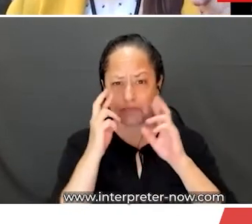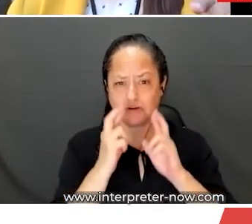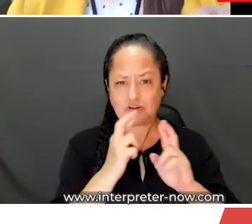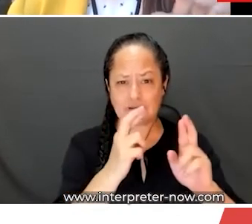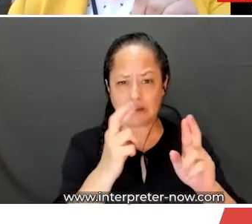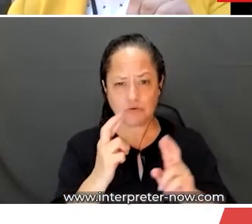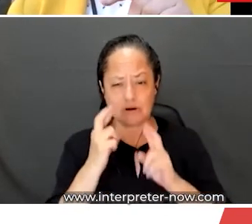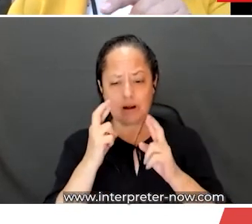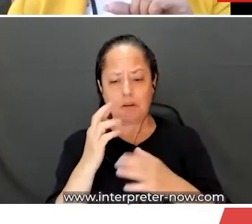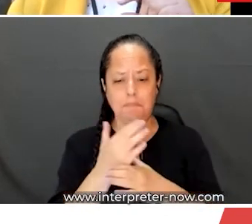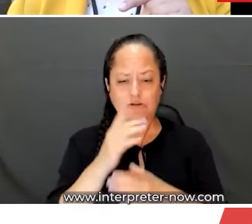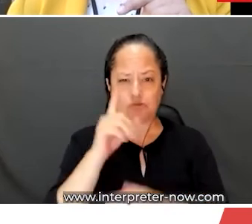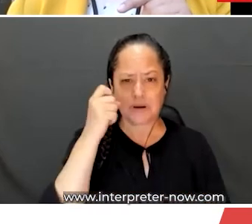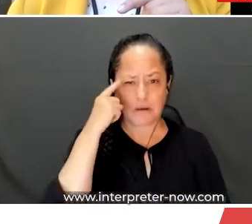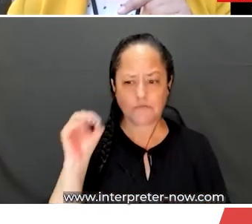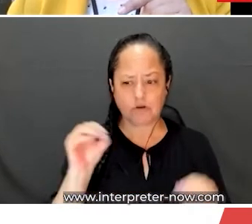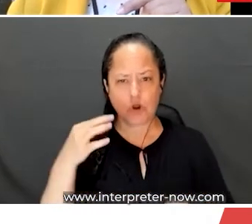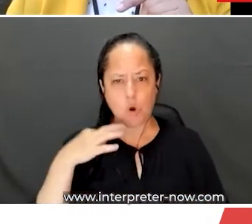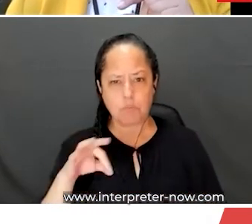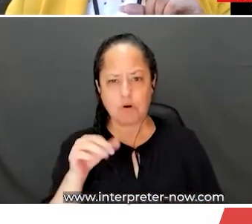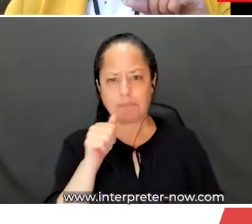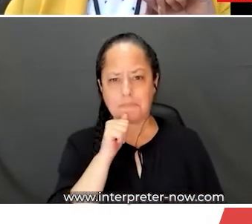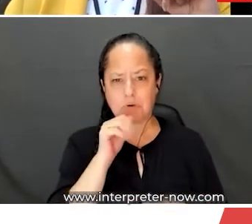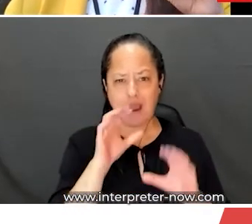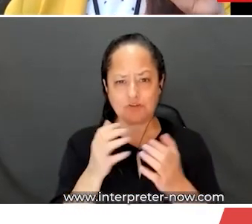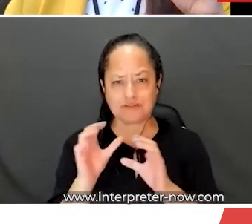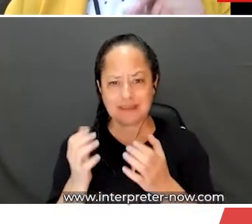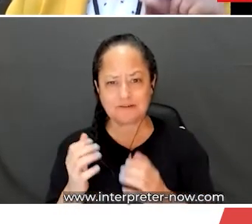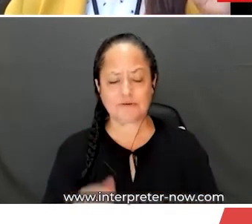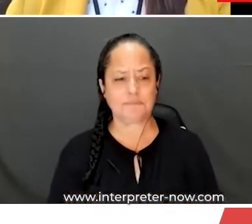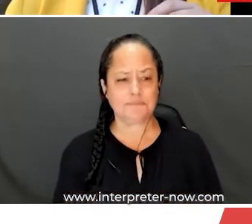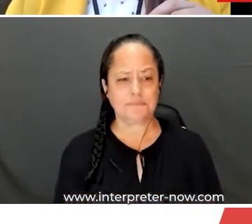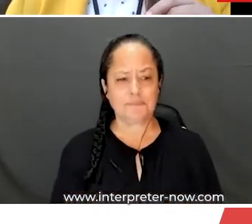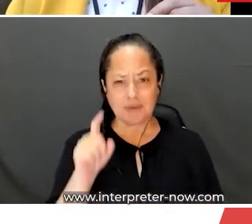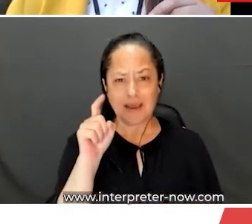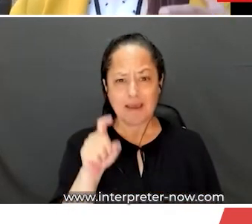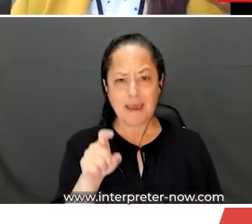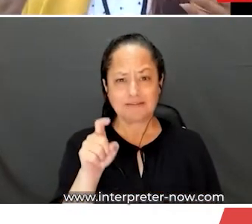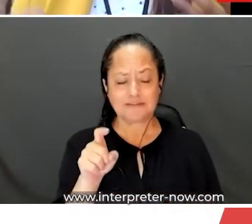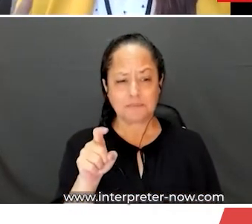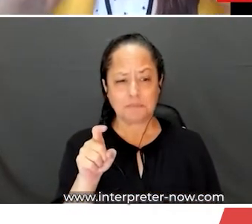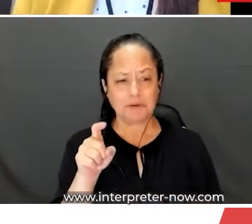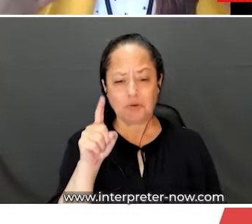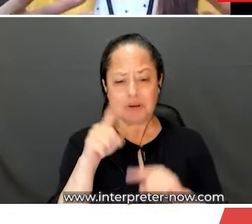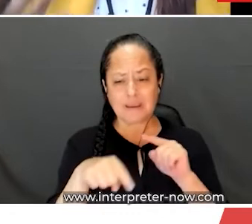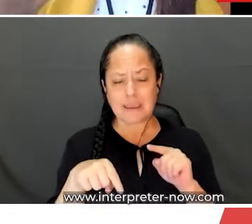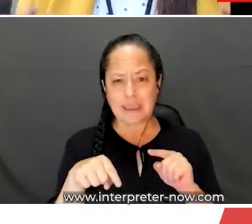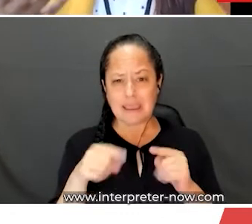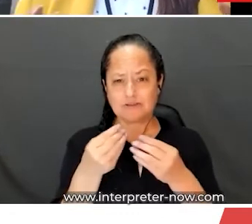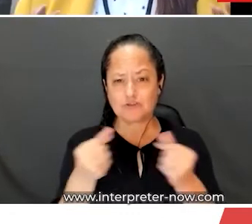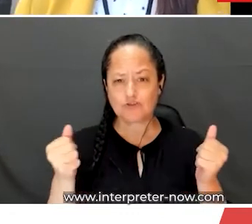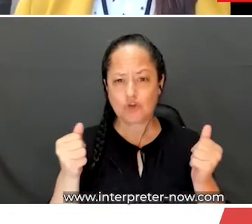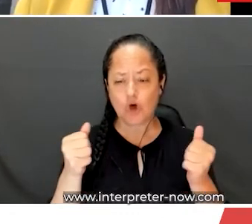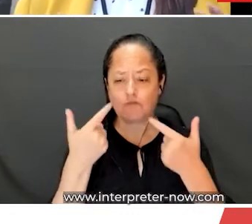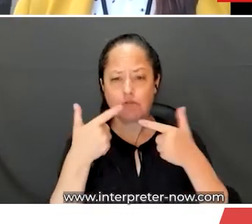between government, nonprofit, and the private sector. There has to be, we cannot solve these